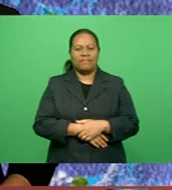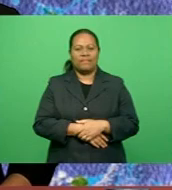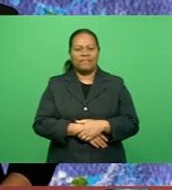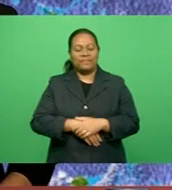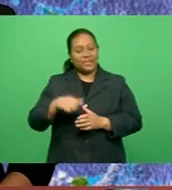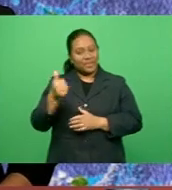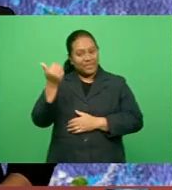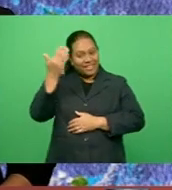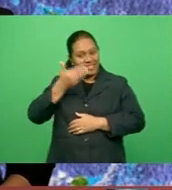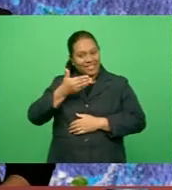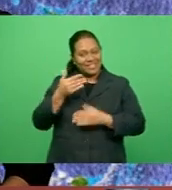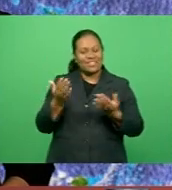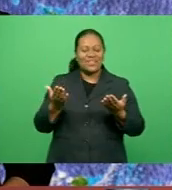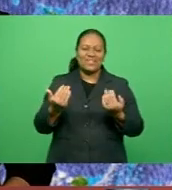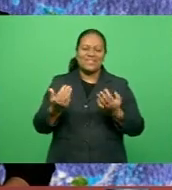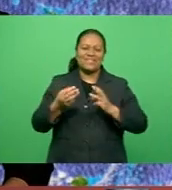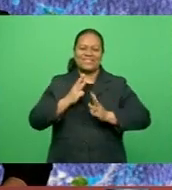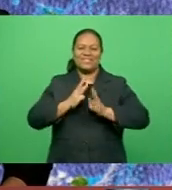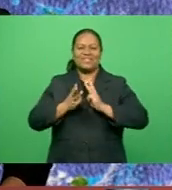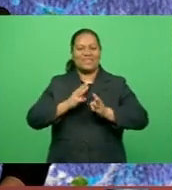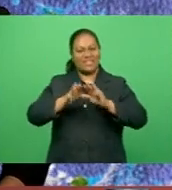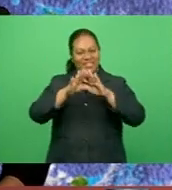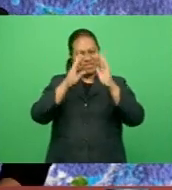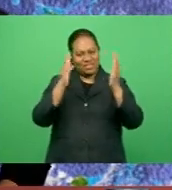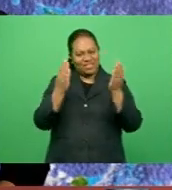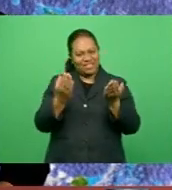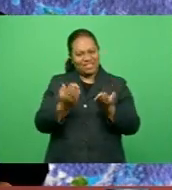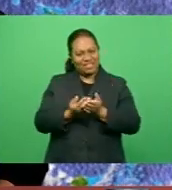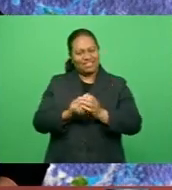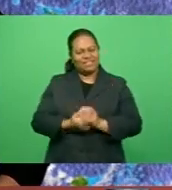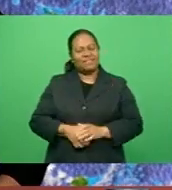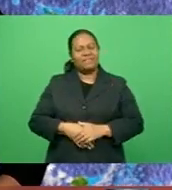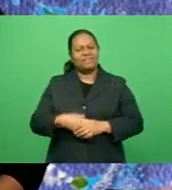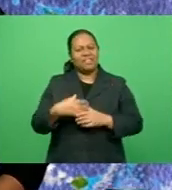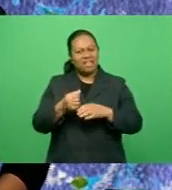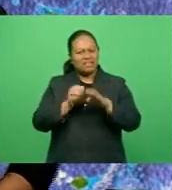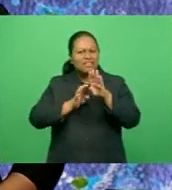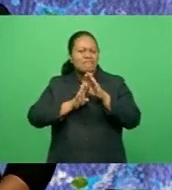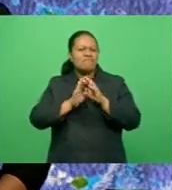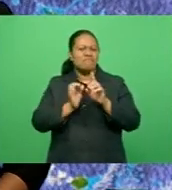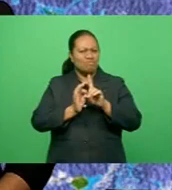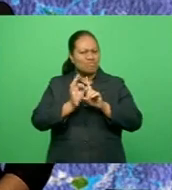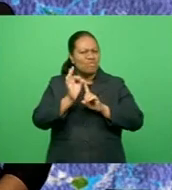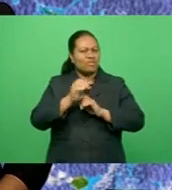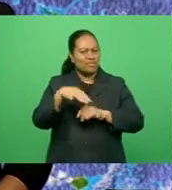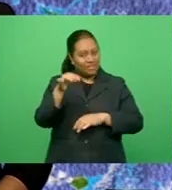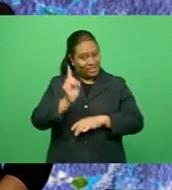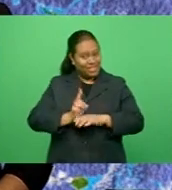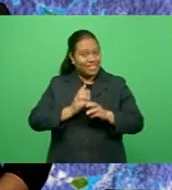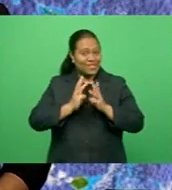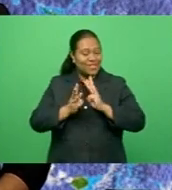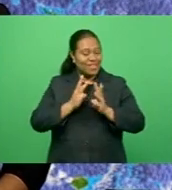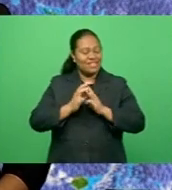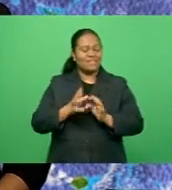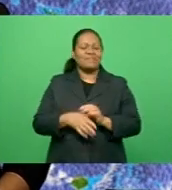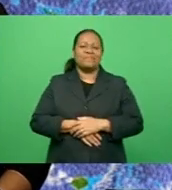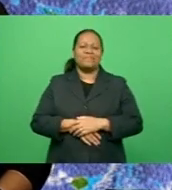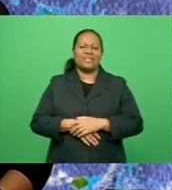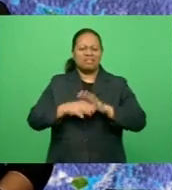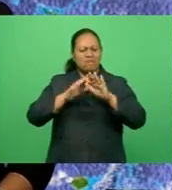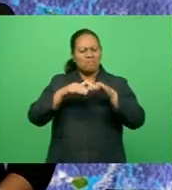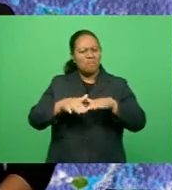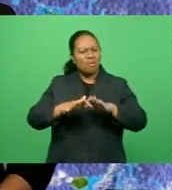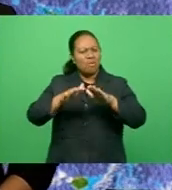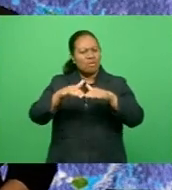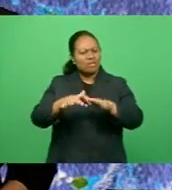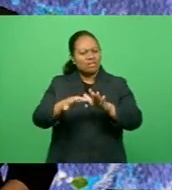Good evening and welcome to the weather world. There was major improvements in the air today. The winds were moderate and there